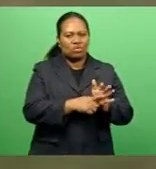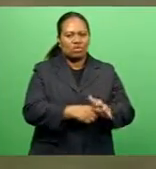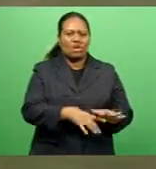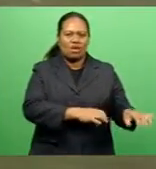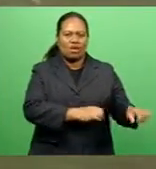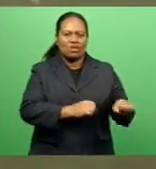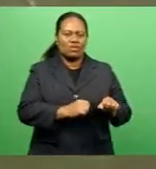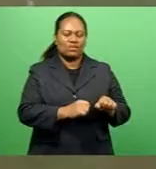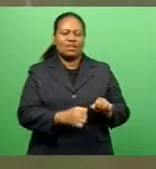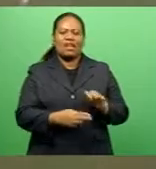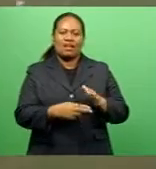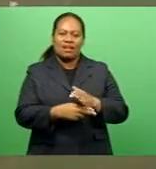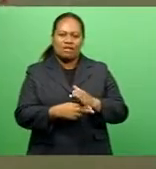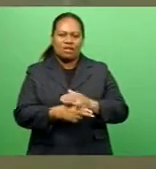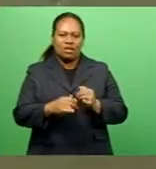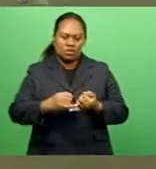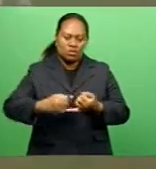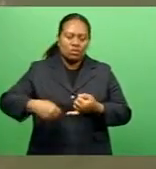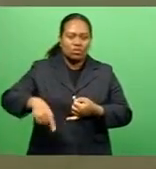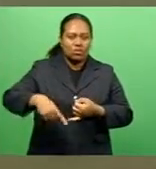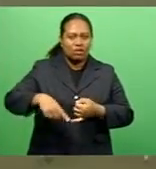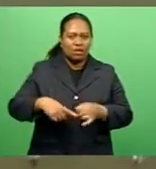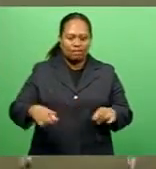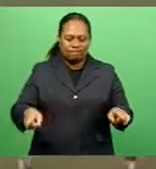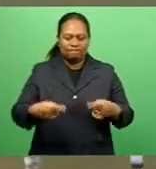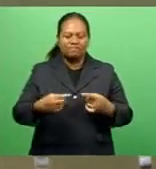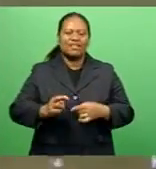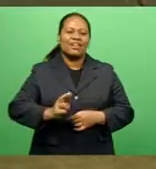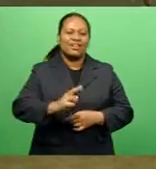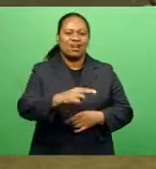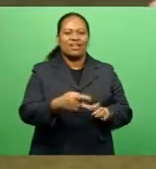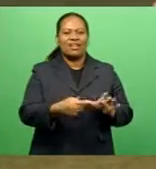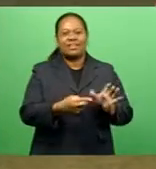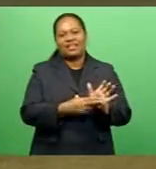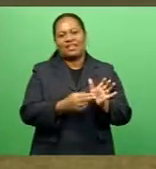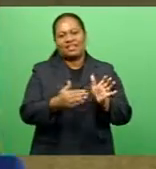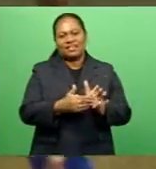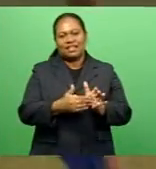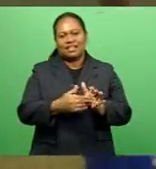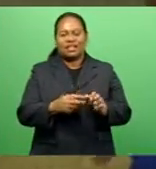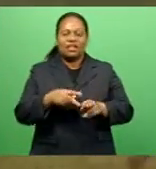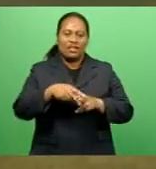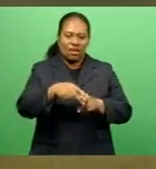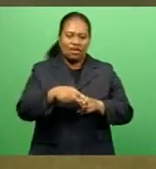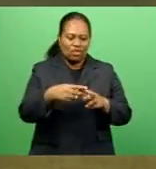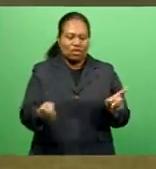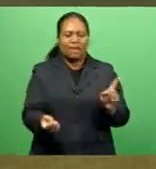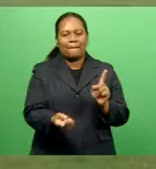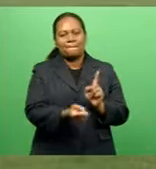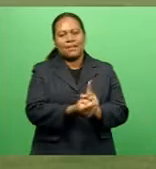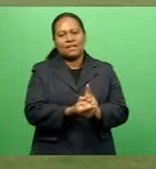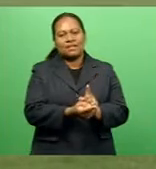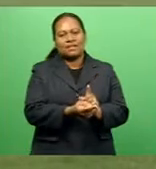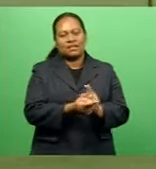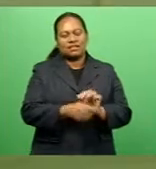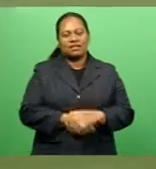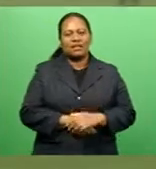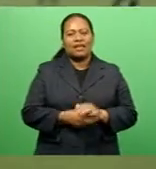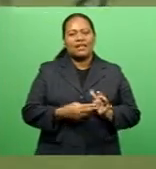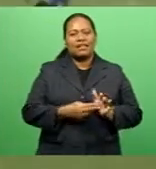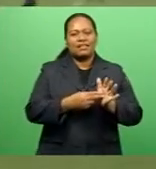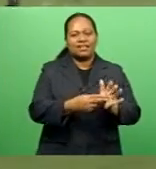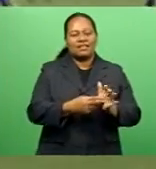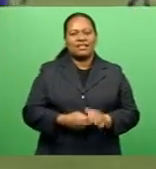Park. Suva will battle Rewa at ANZ Stadium, and Nandronga meets Nandi at Lawanga Park. Carleni